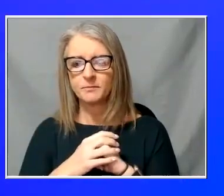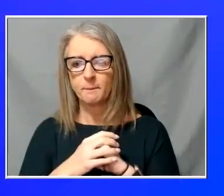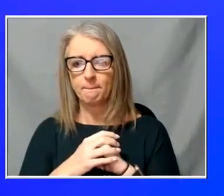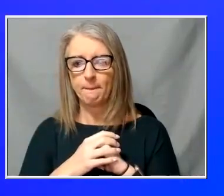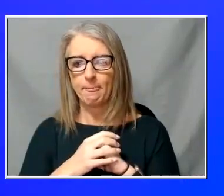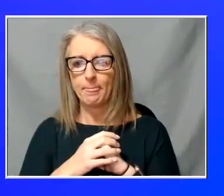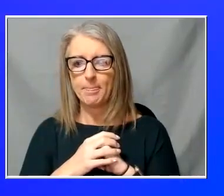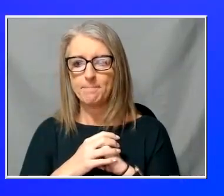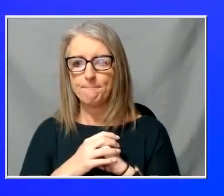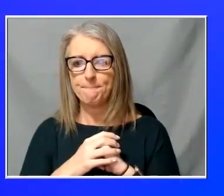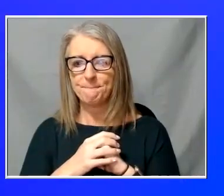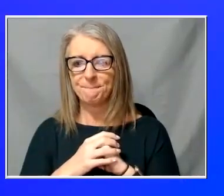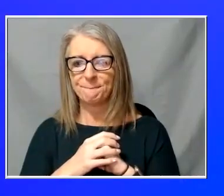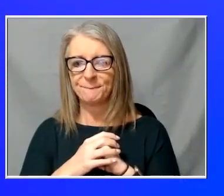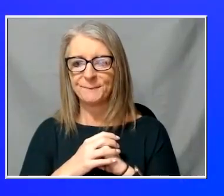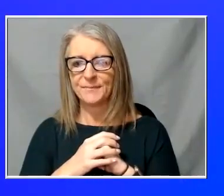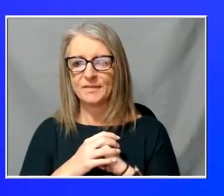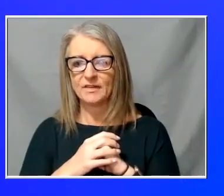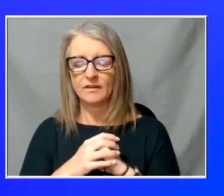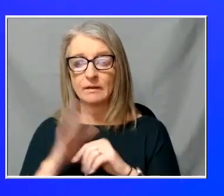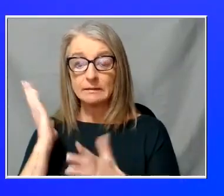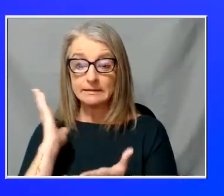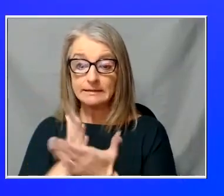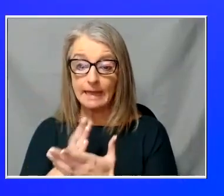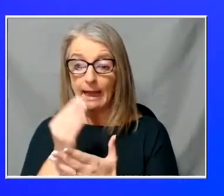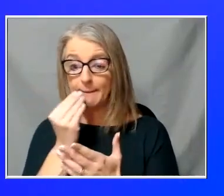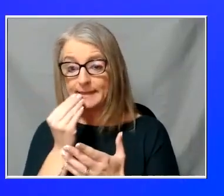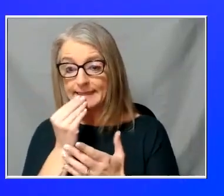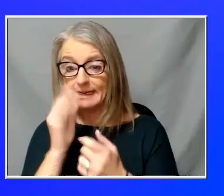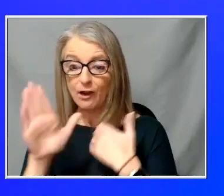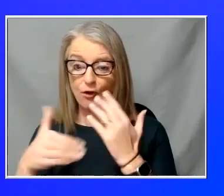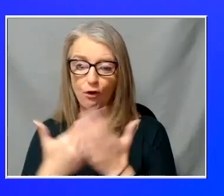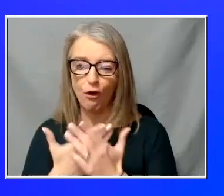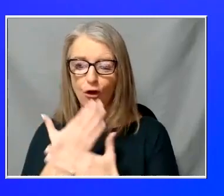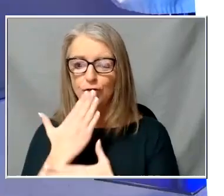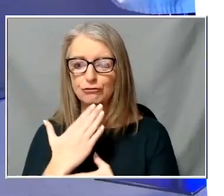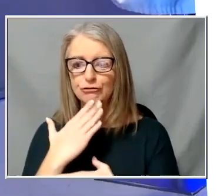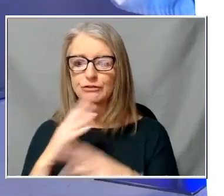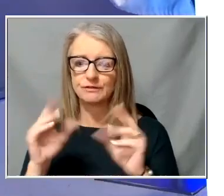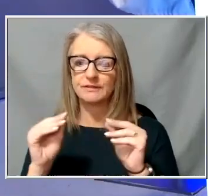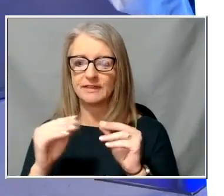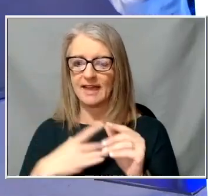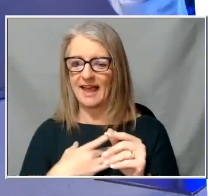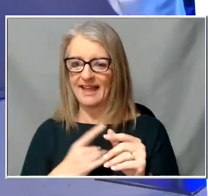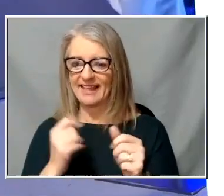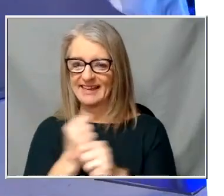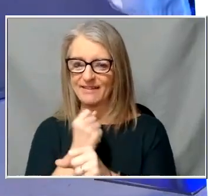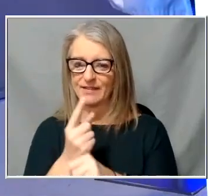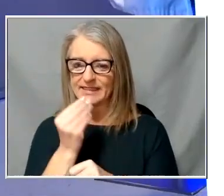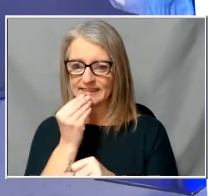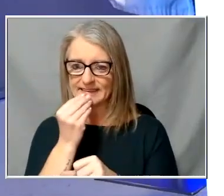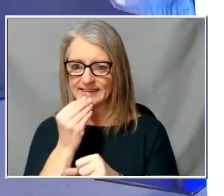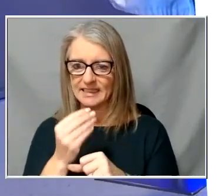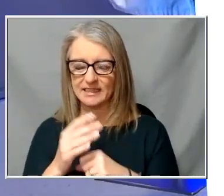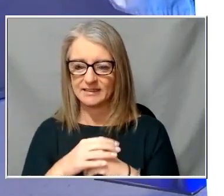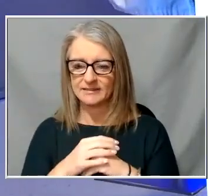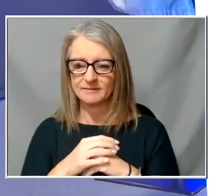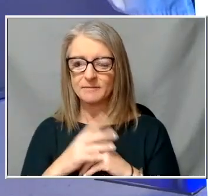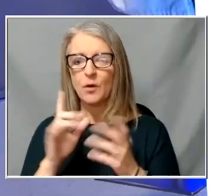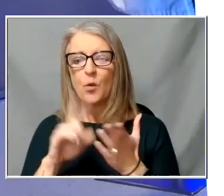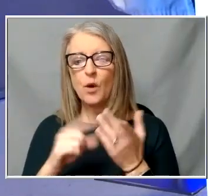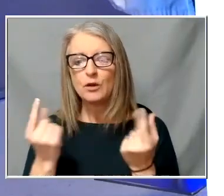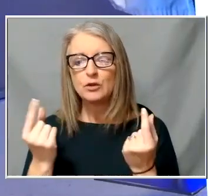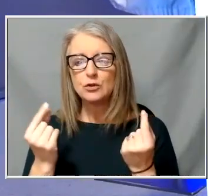being said, doesn't mean that you should stop eating all the carbohydrate food, right? Because I liked everything you just said there. Yes. I'm not cutting those out. So what can I do